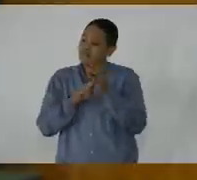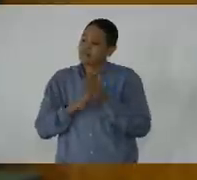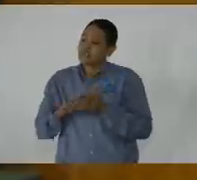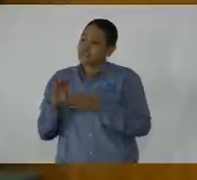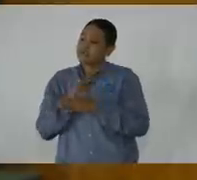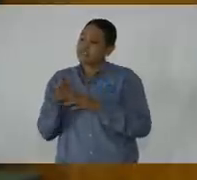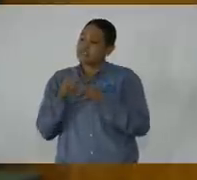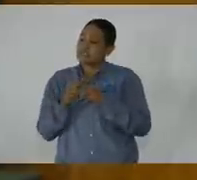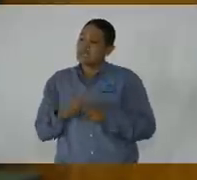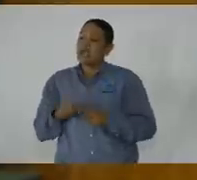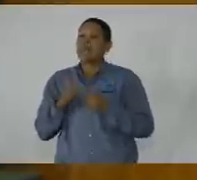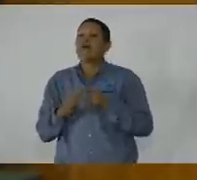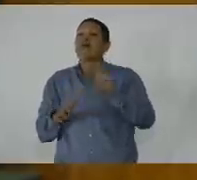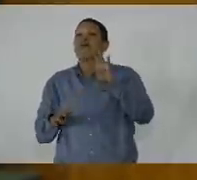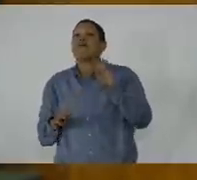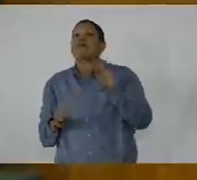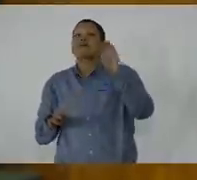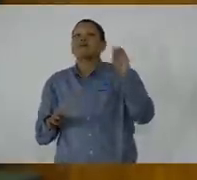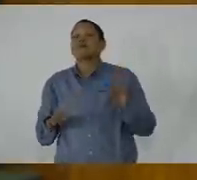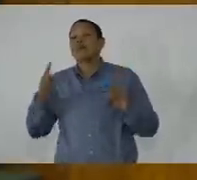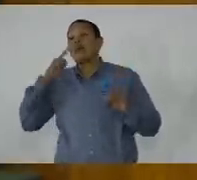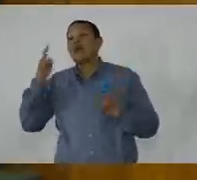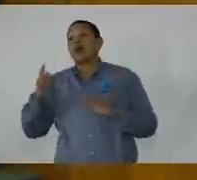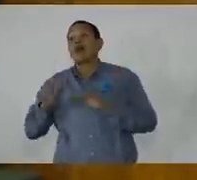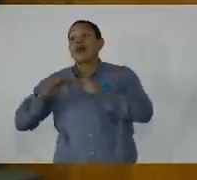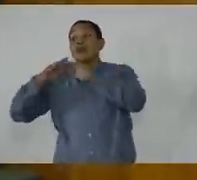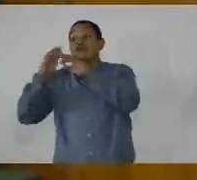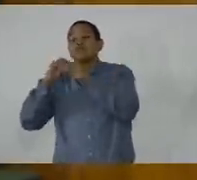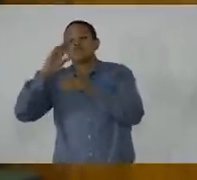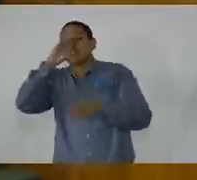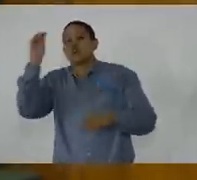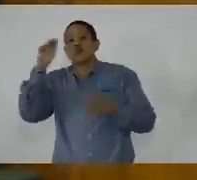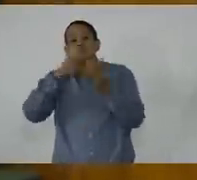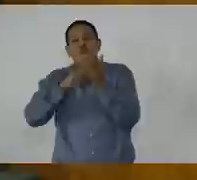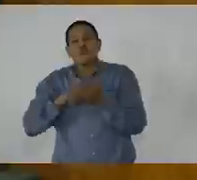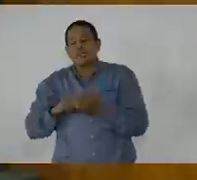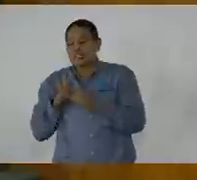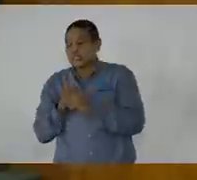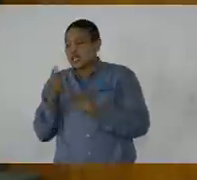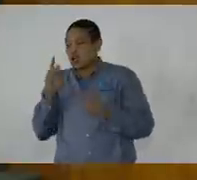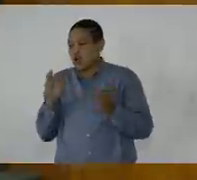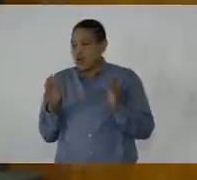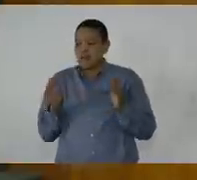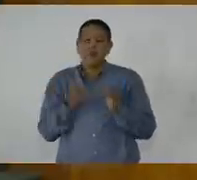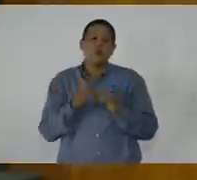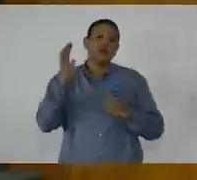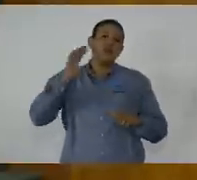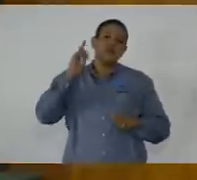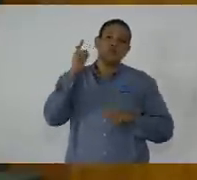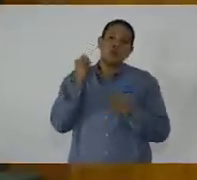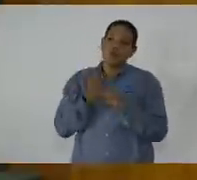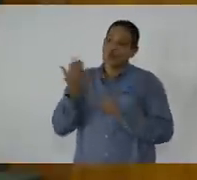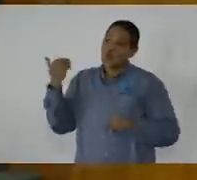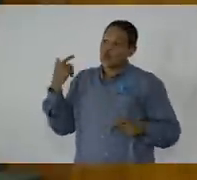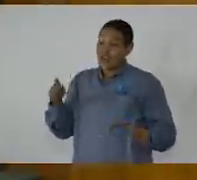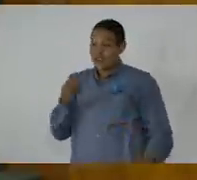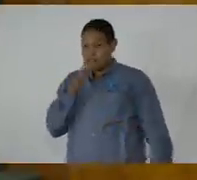names and a 40% increase in the company registration compared to the previous year.